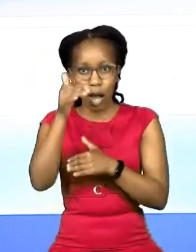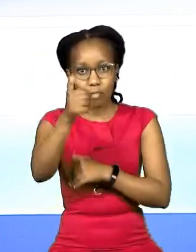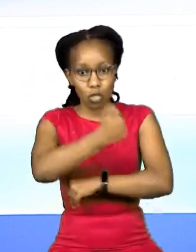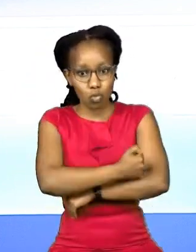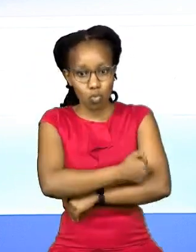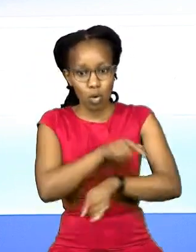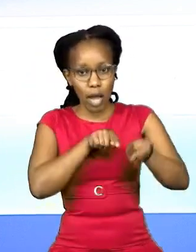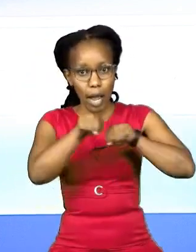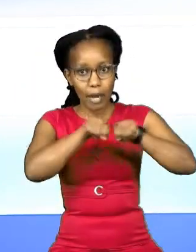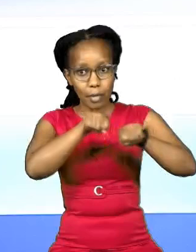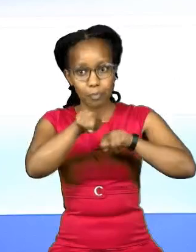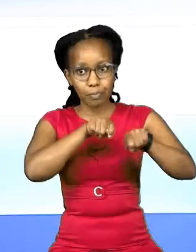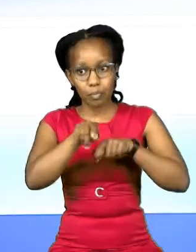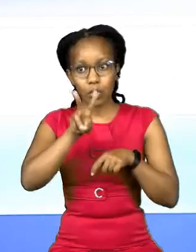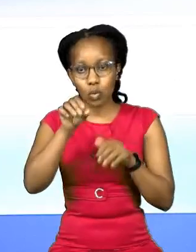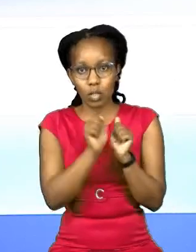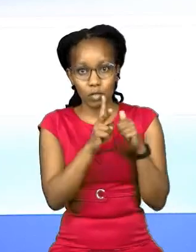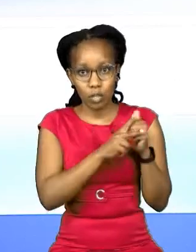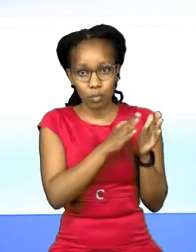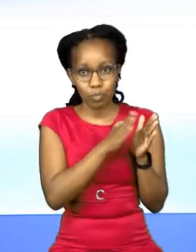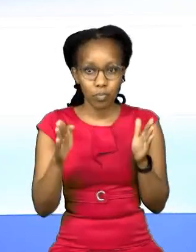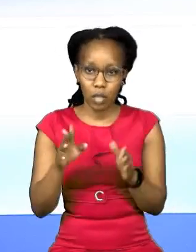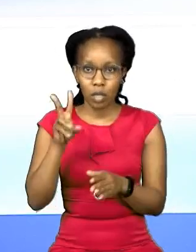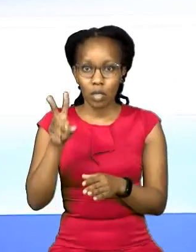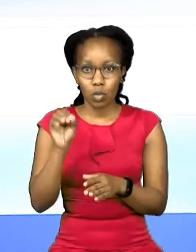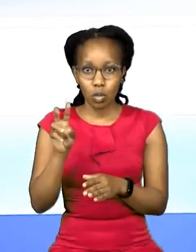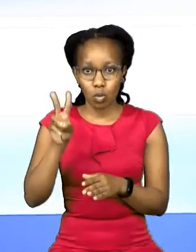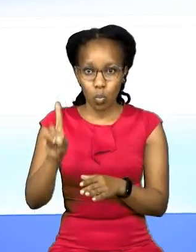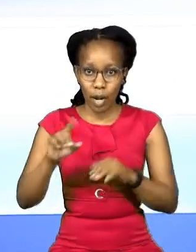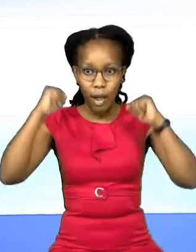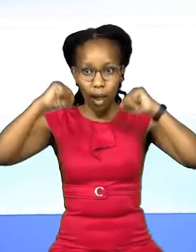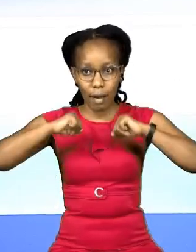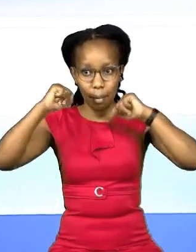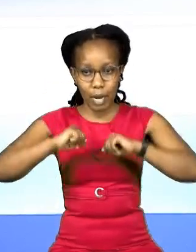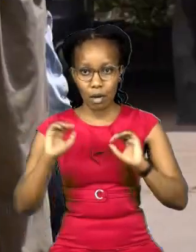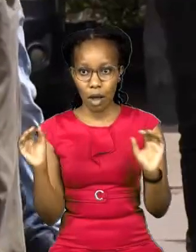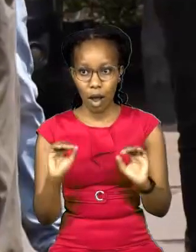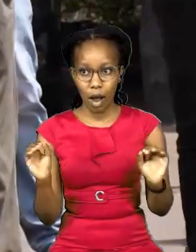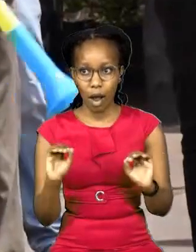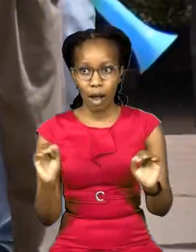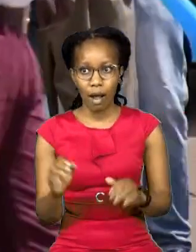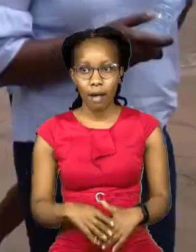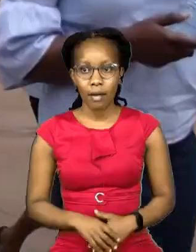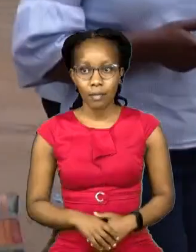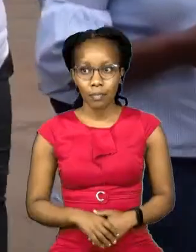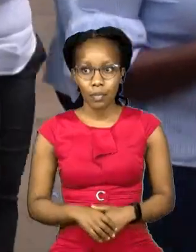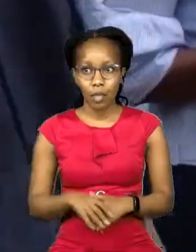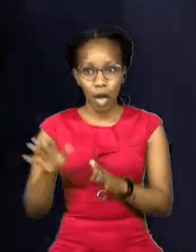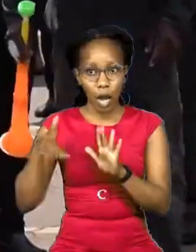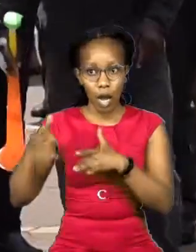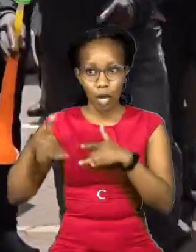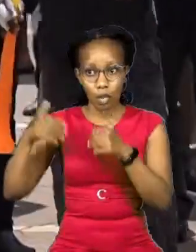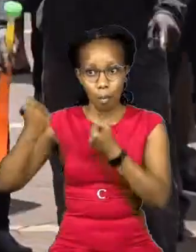failed to actualize the 2017-2021 collective bargaining agreement. Take a look. According to the chairman